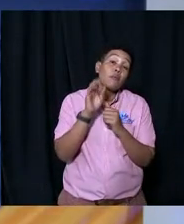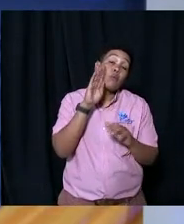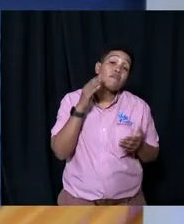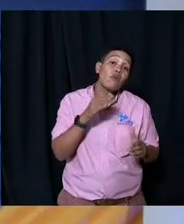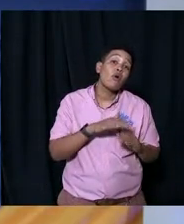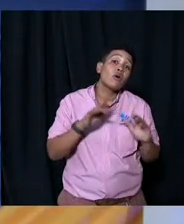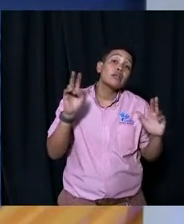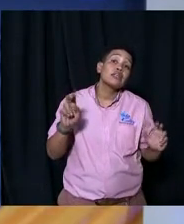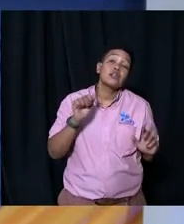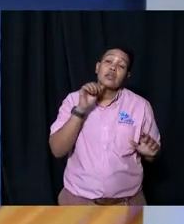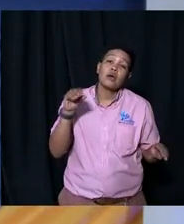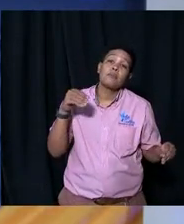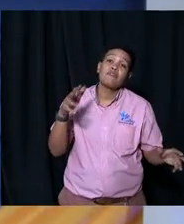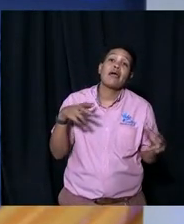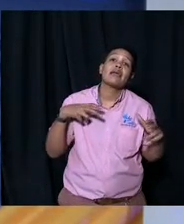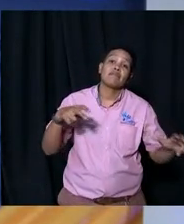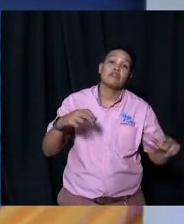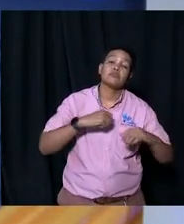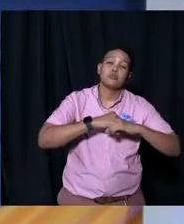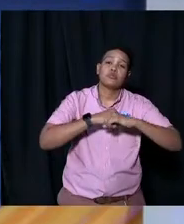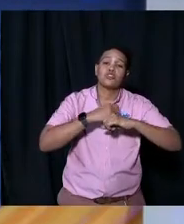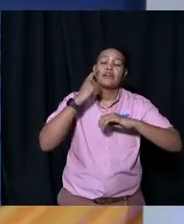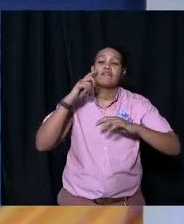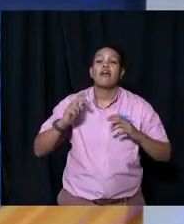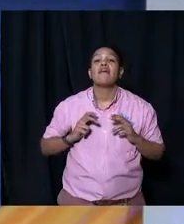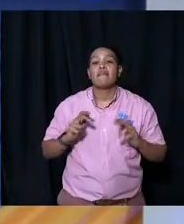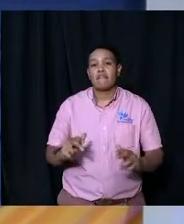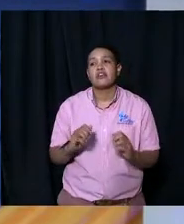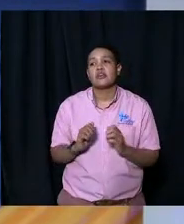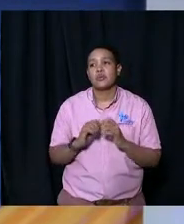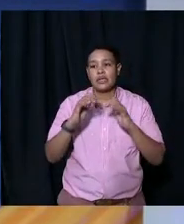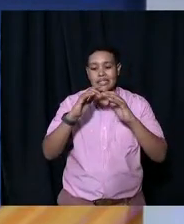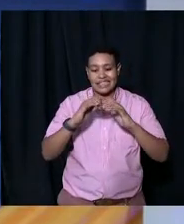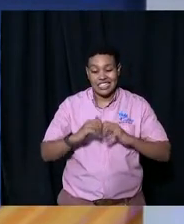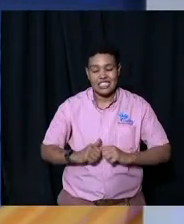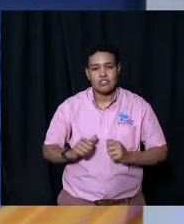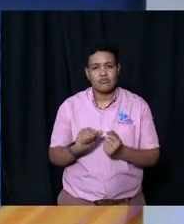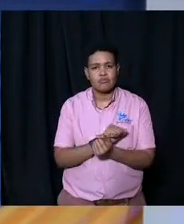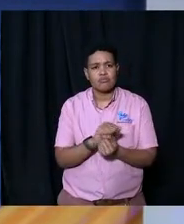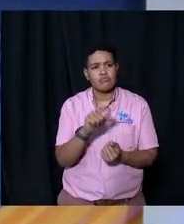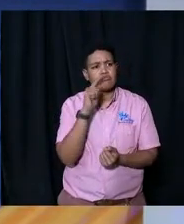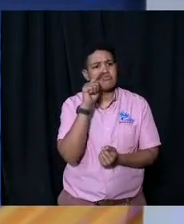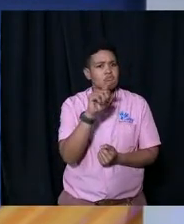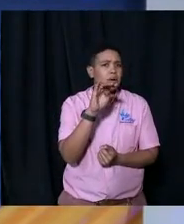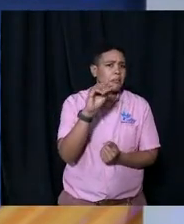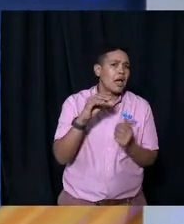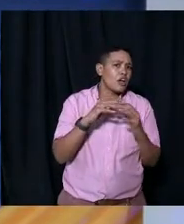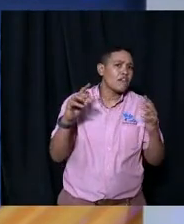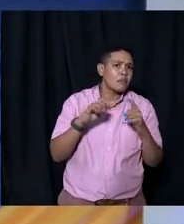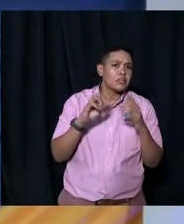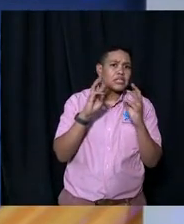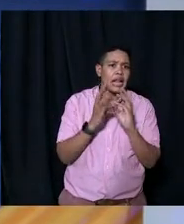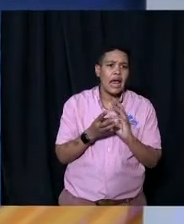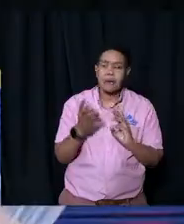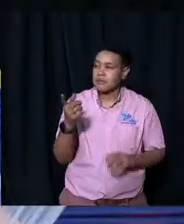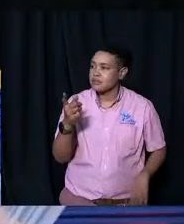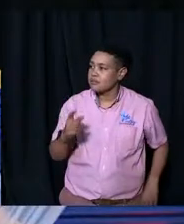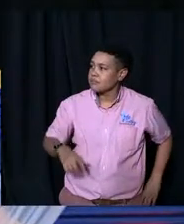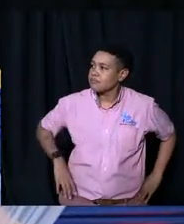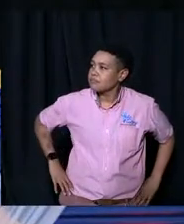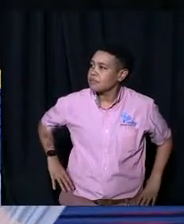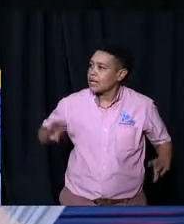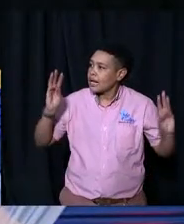longer providing investment protection for investments with deleterious effects on biodiversity and climate? Question number